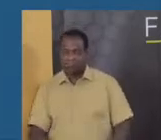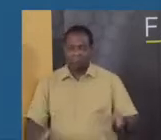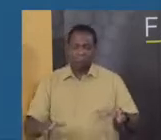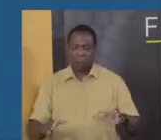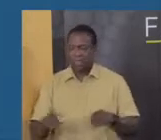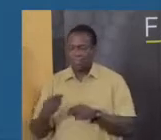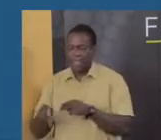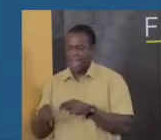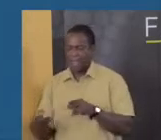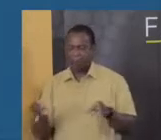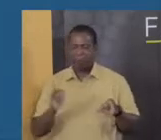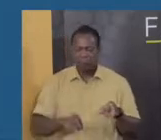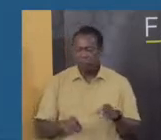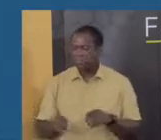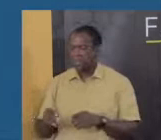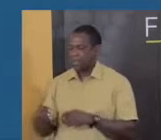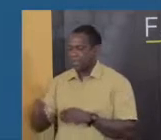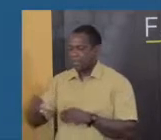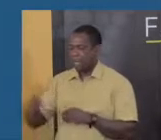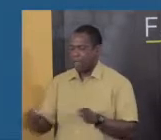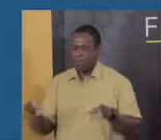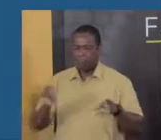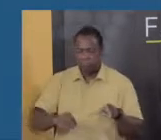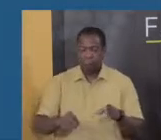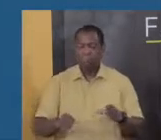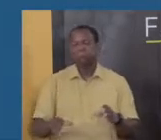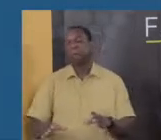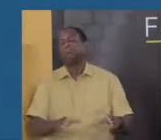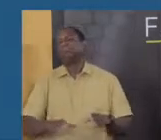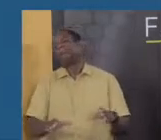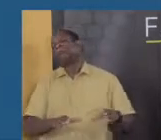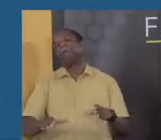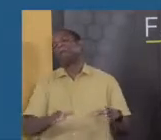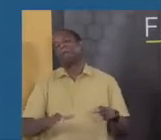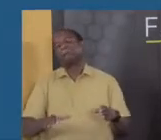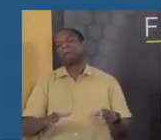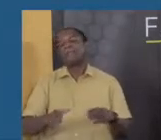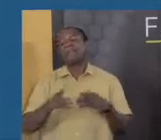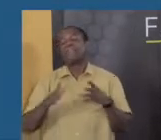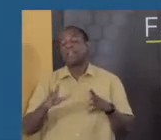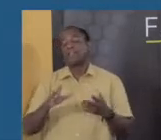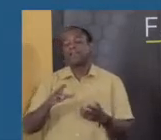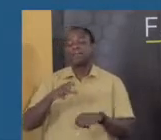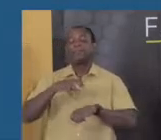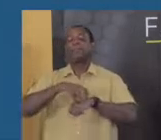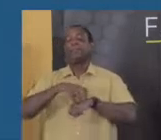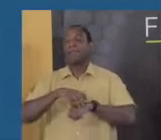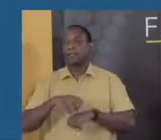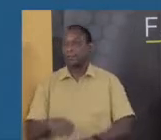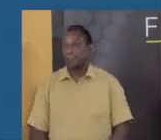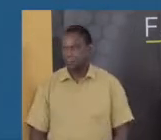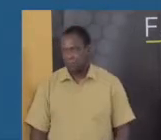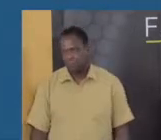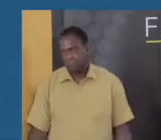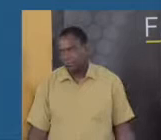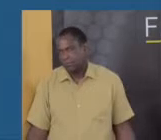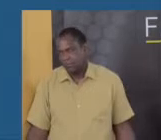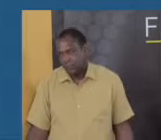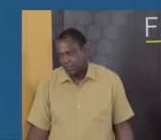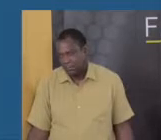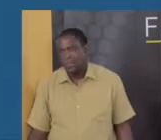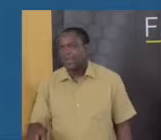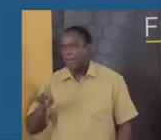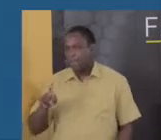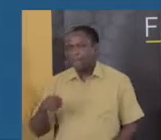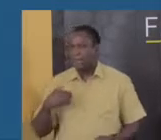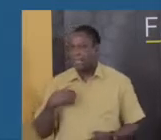a recipe and hoping to come out with a gourmet cake. Now, you've seen the picture, and this cake looked wonderful. You know, you see those